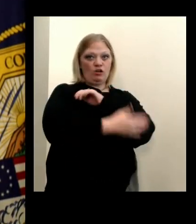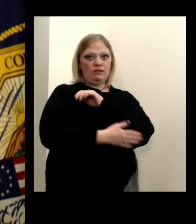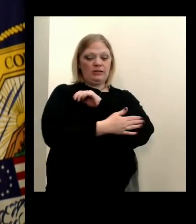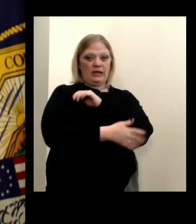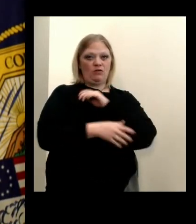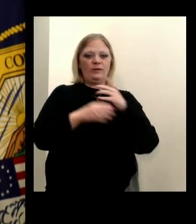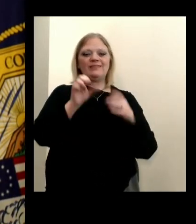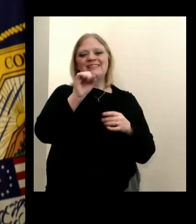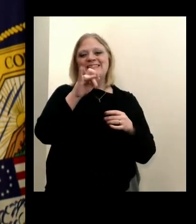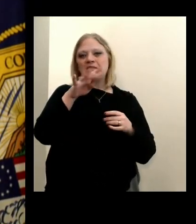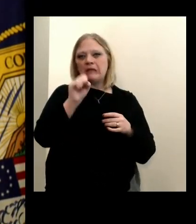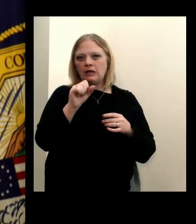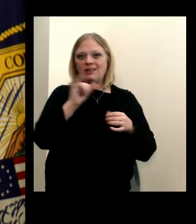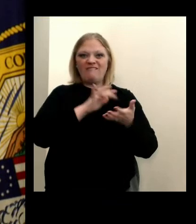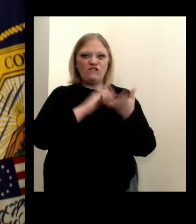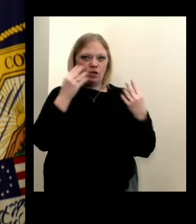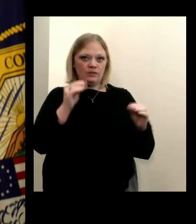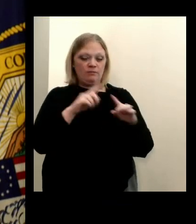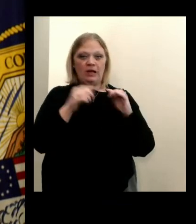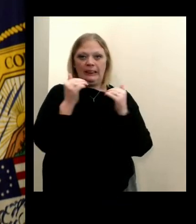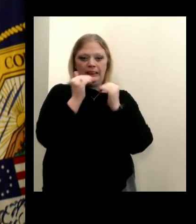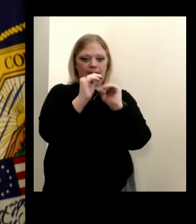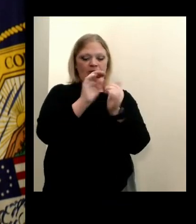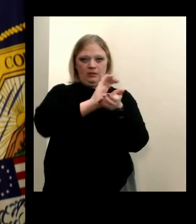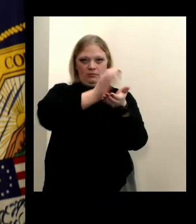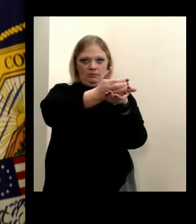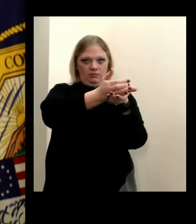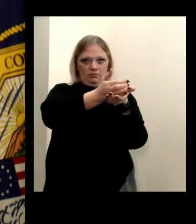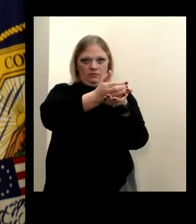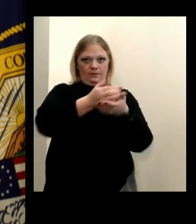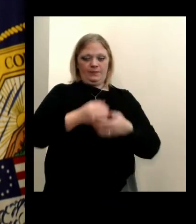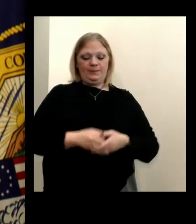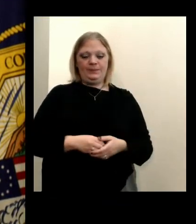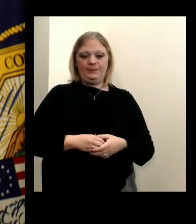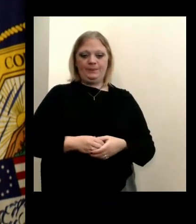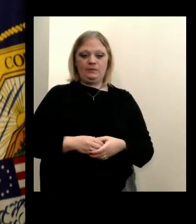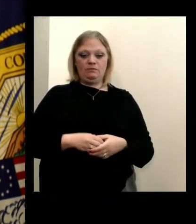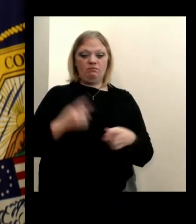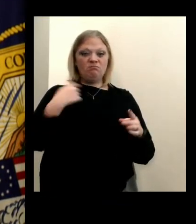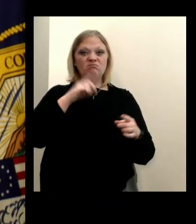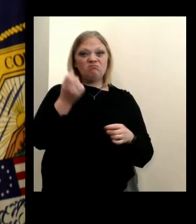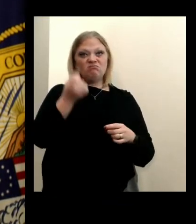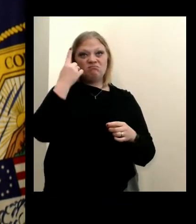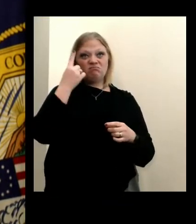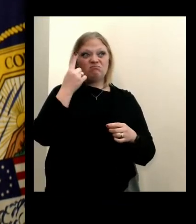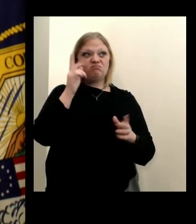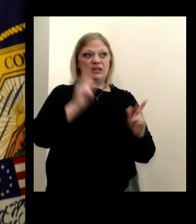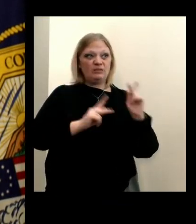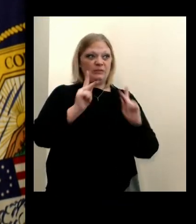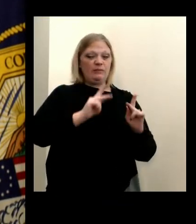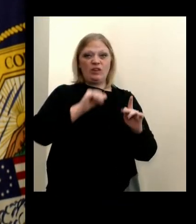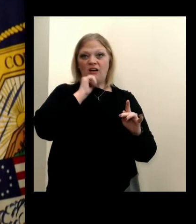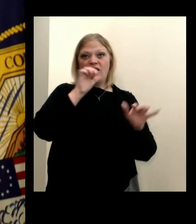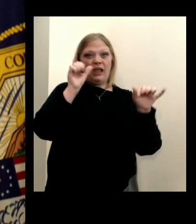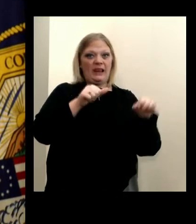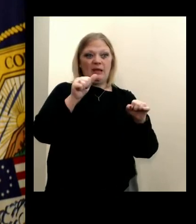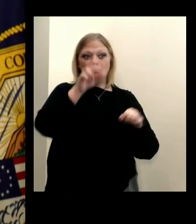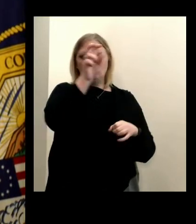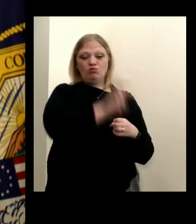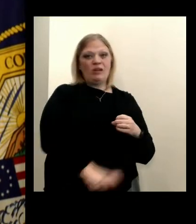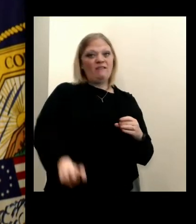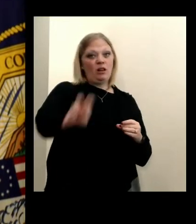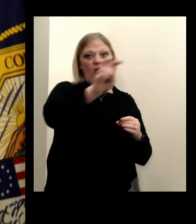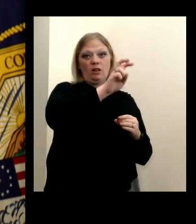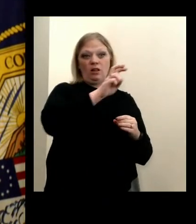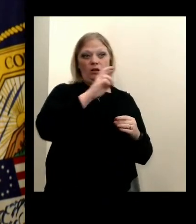talk about pharmacies, but they are very limited in the supply they have. We understand that there's individuals who are not going to be able to travel, and that is something